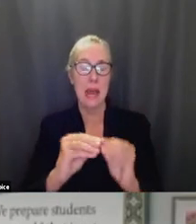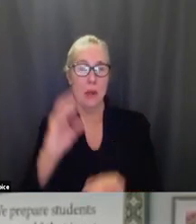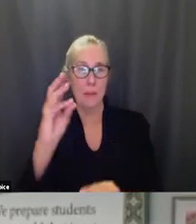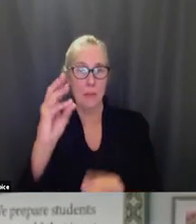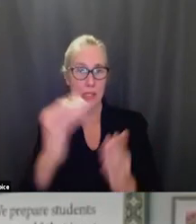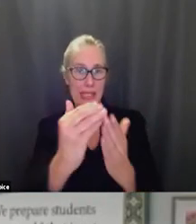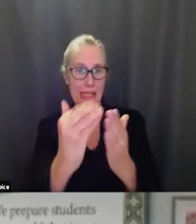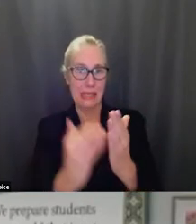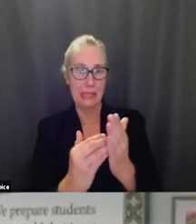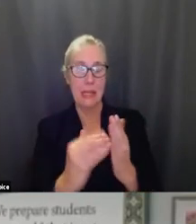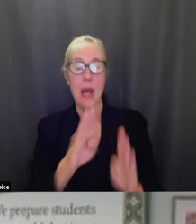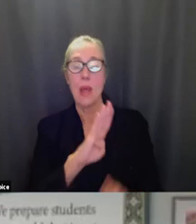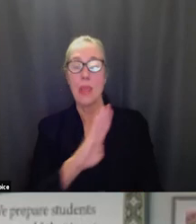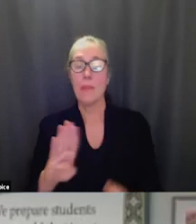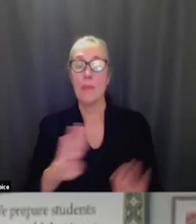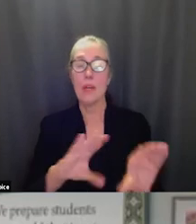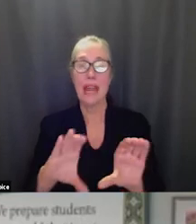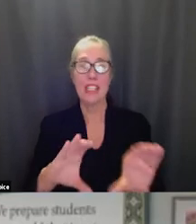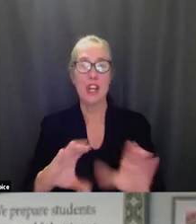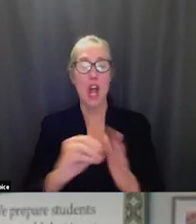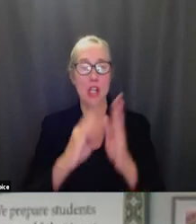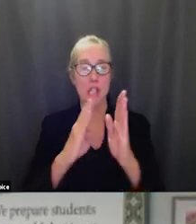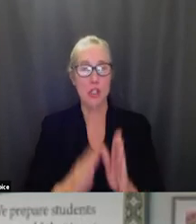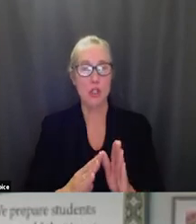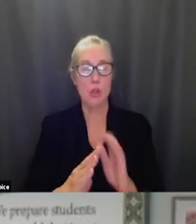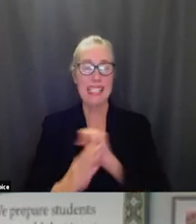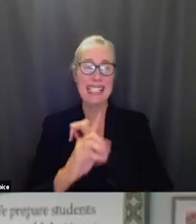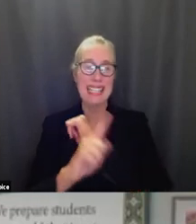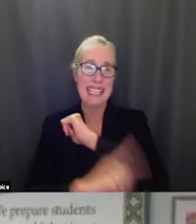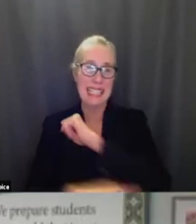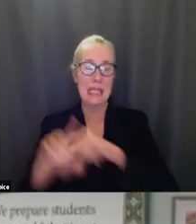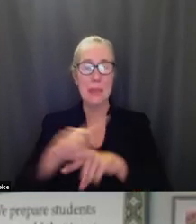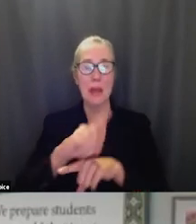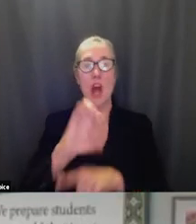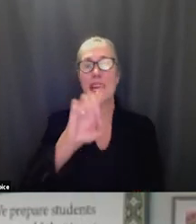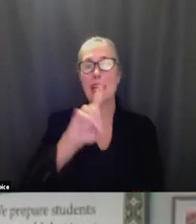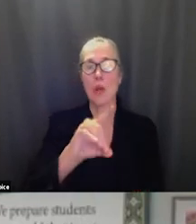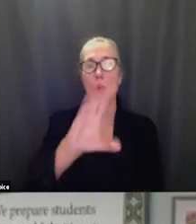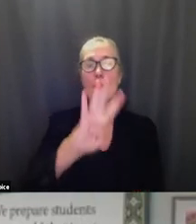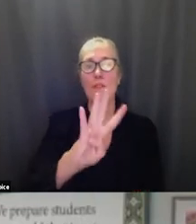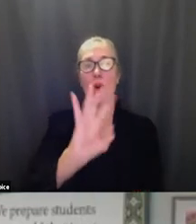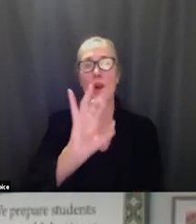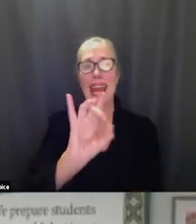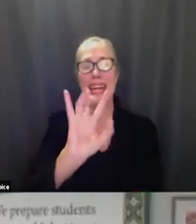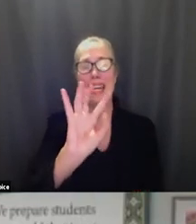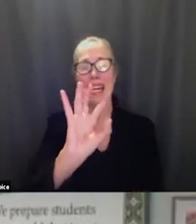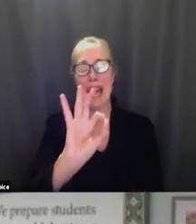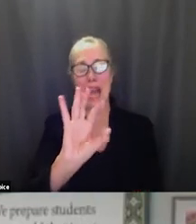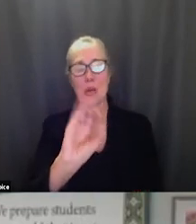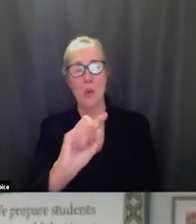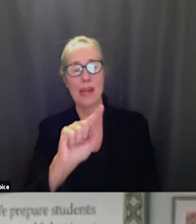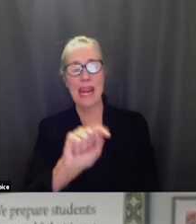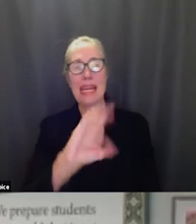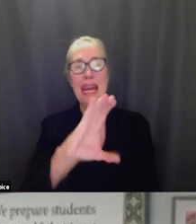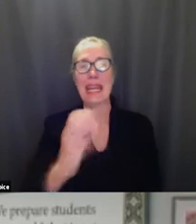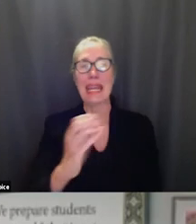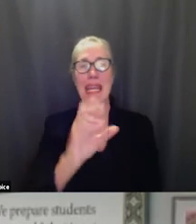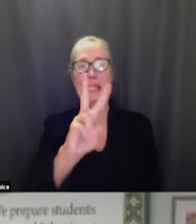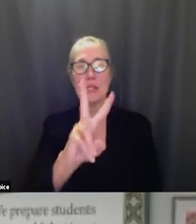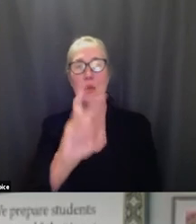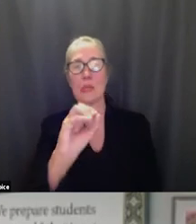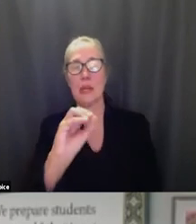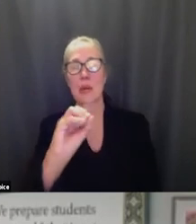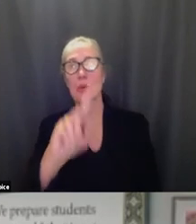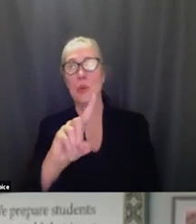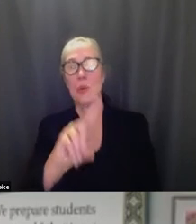this is the board action on student discipline based on ed code four eight nine one eight case number two zero two one two two dash